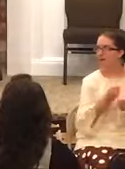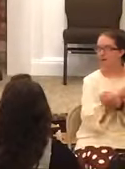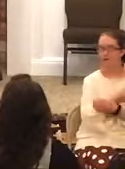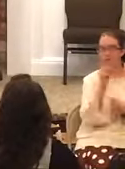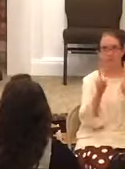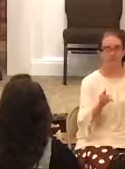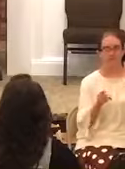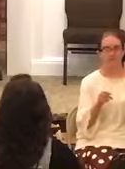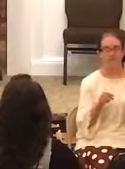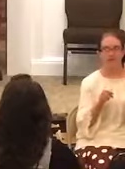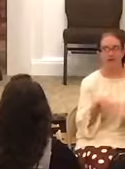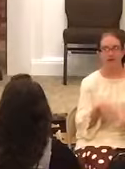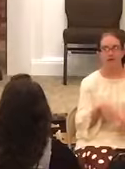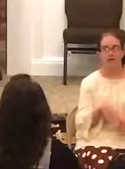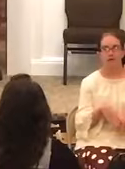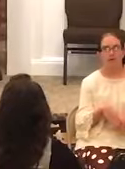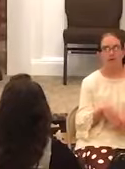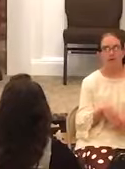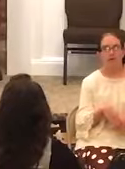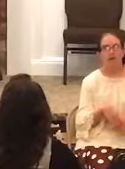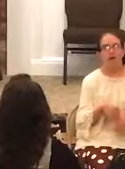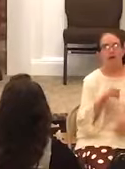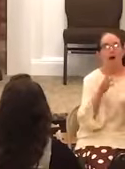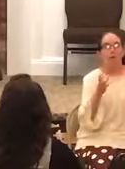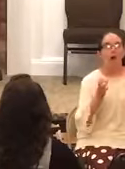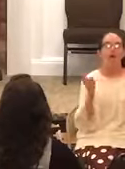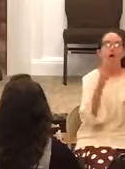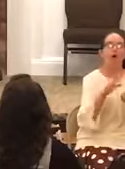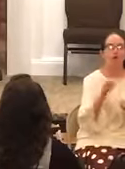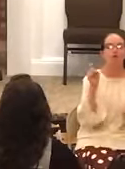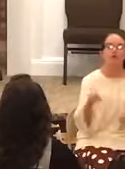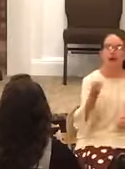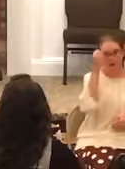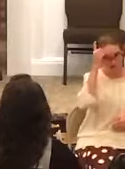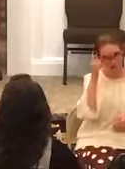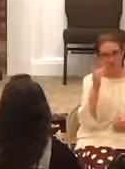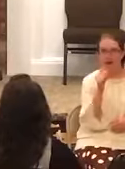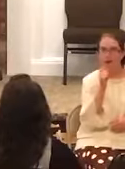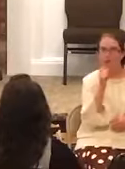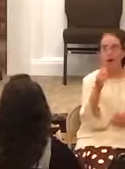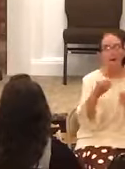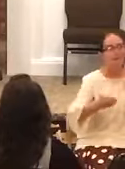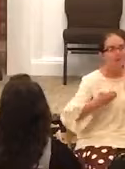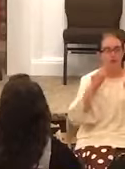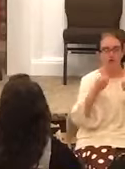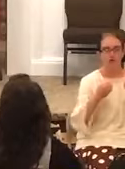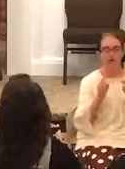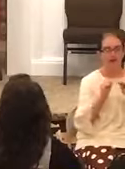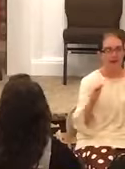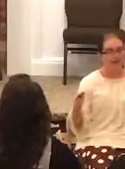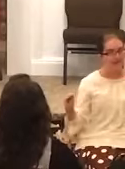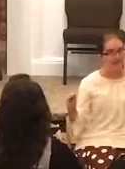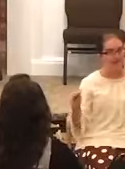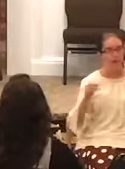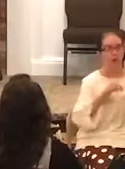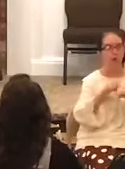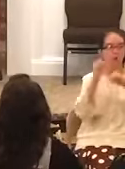people tell me that. Huh? Well, you know, I want to get the Holy Ghost, but you need to understand, I'm not emotional. Nothing really disturbs